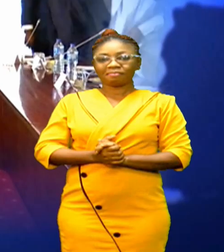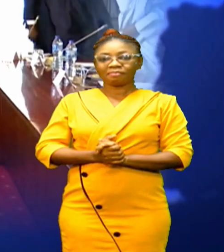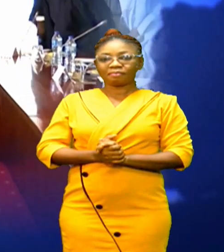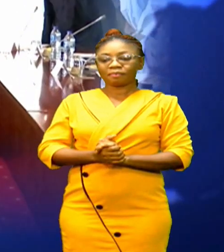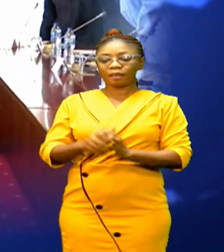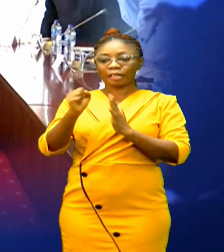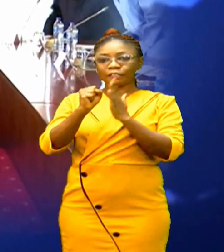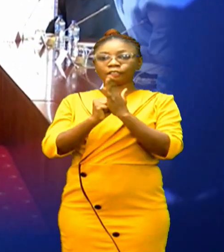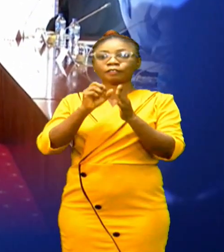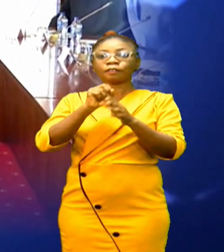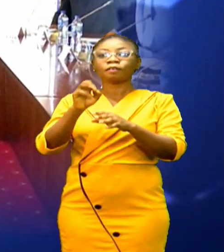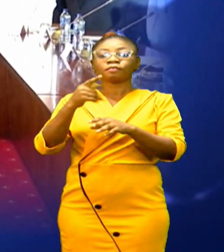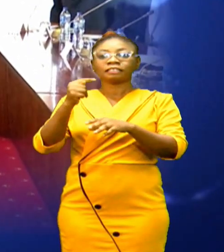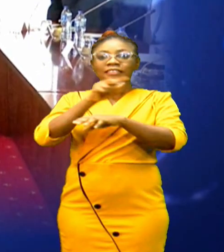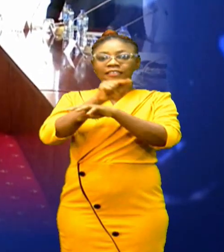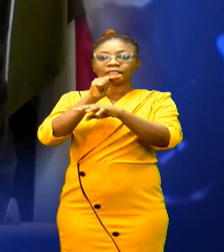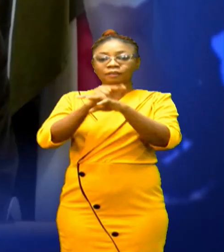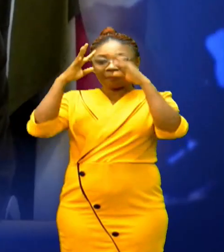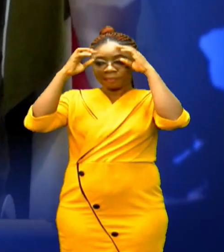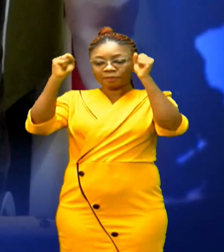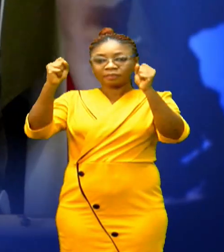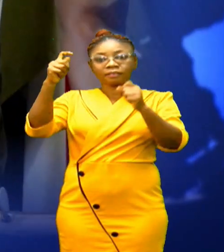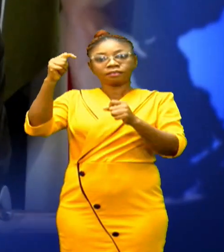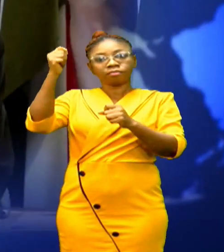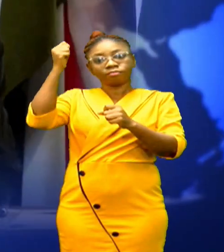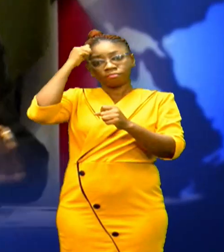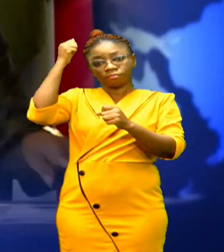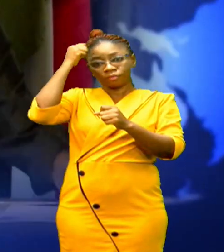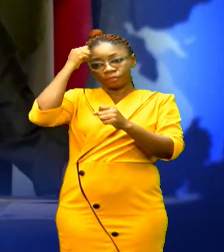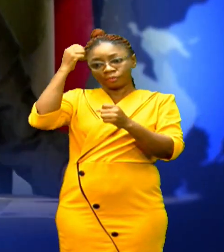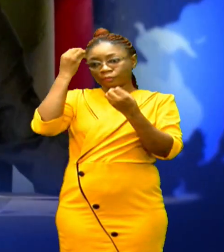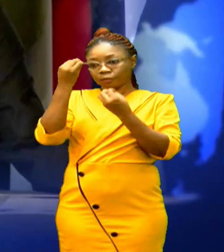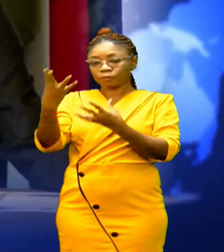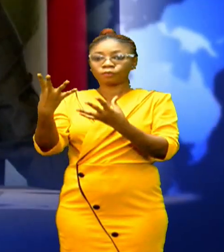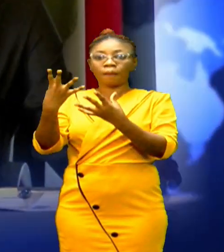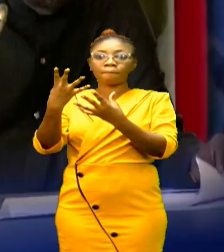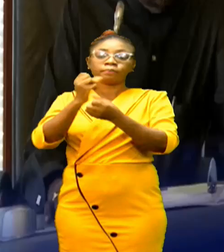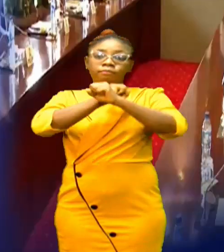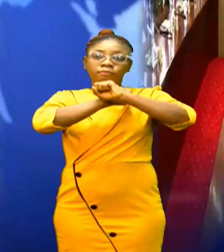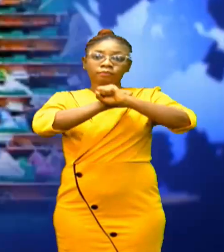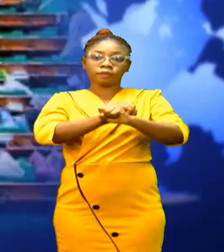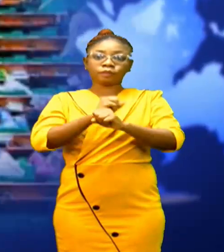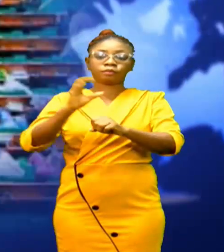State of the Nation, President Tinubu convenes Security Council meeting.